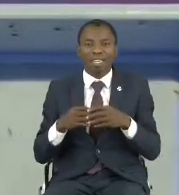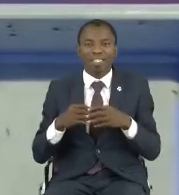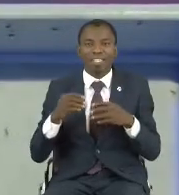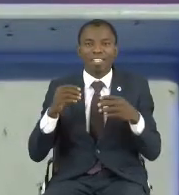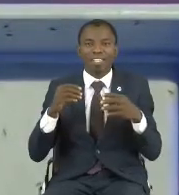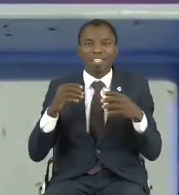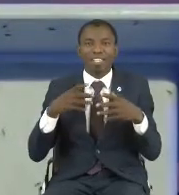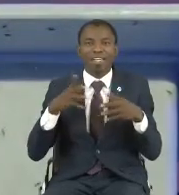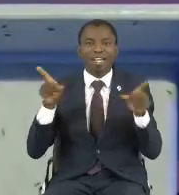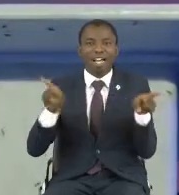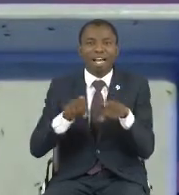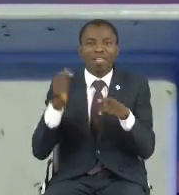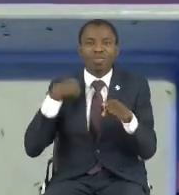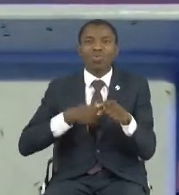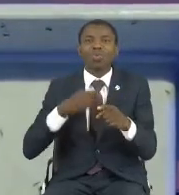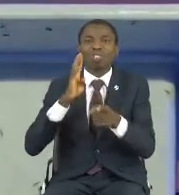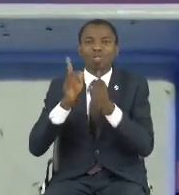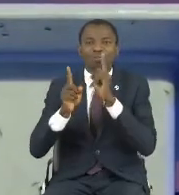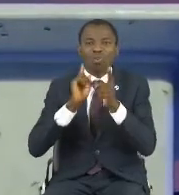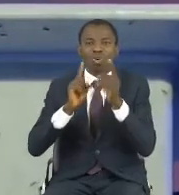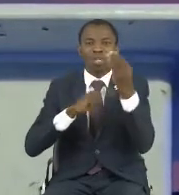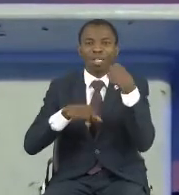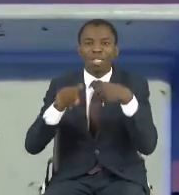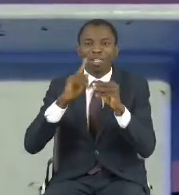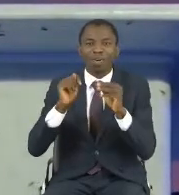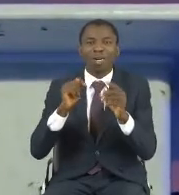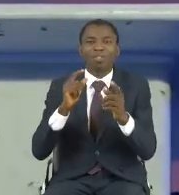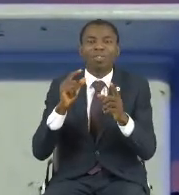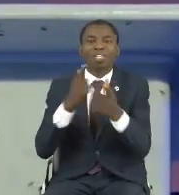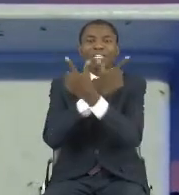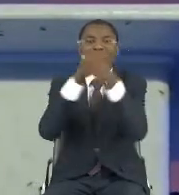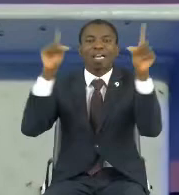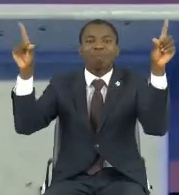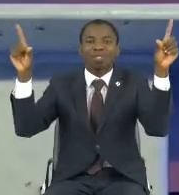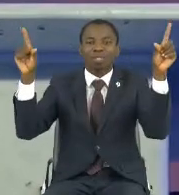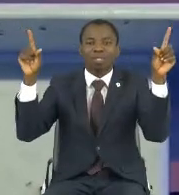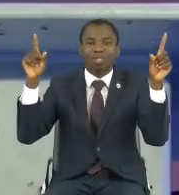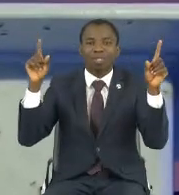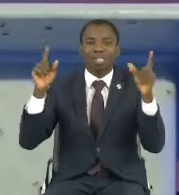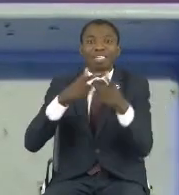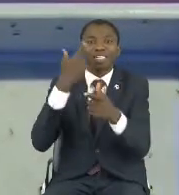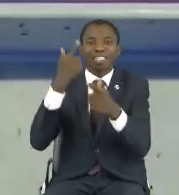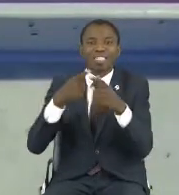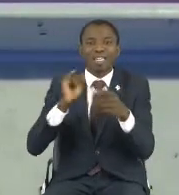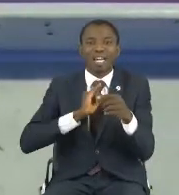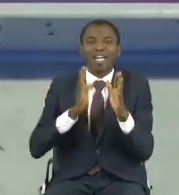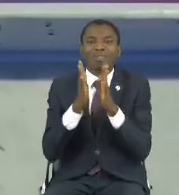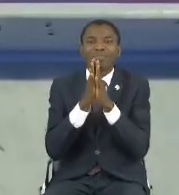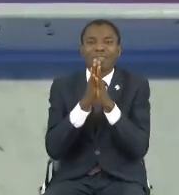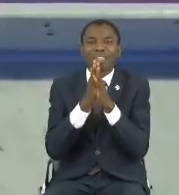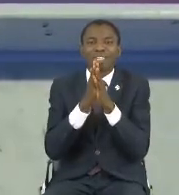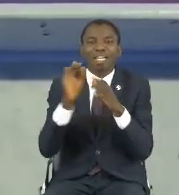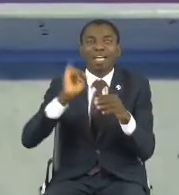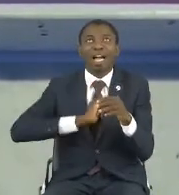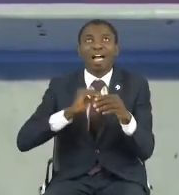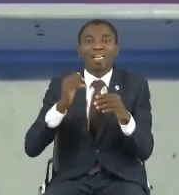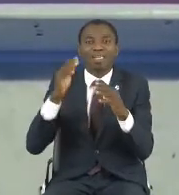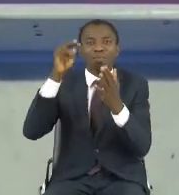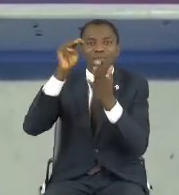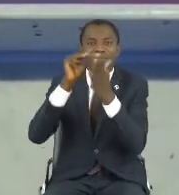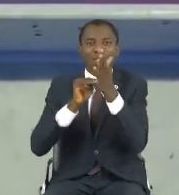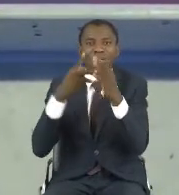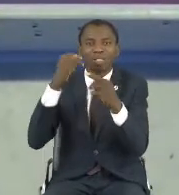we spoke about liberation, and I prayed, and I mentioned the name